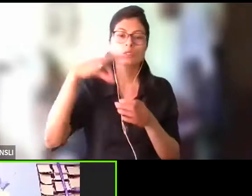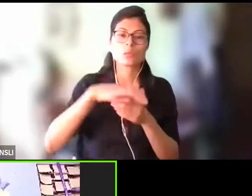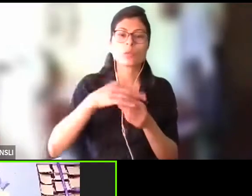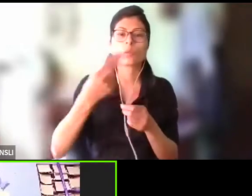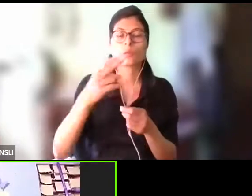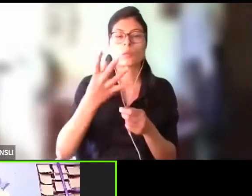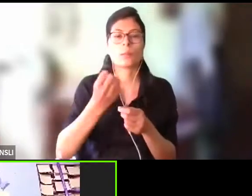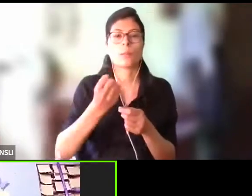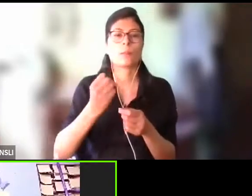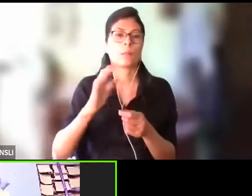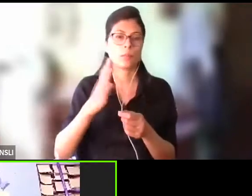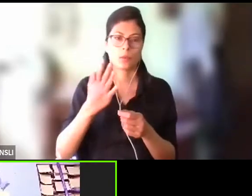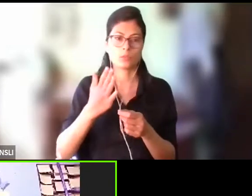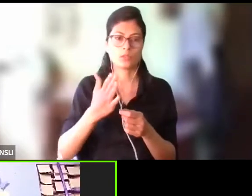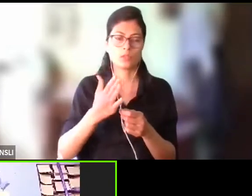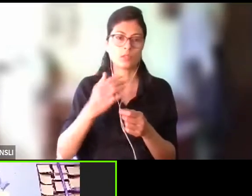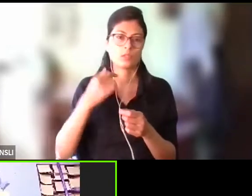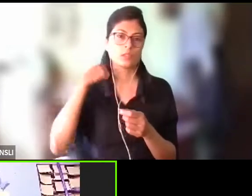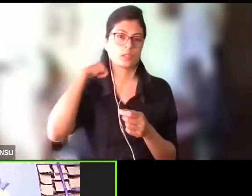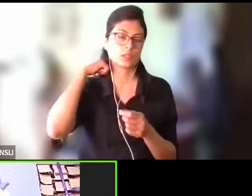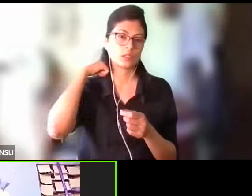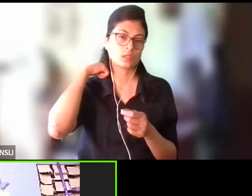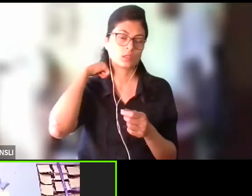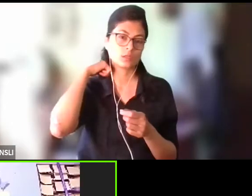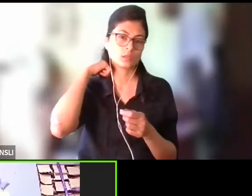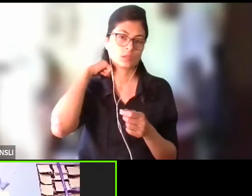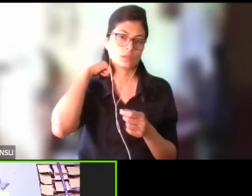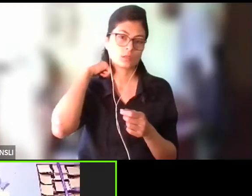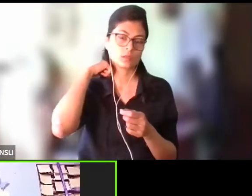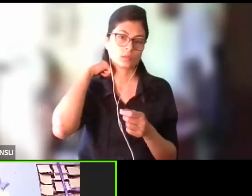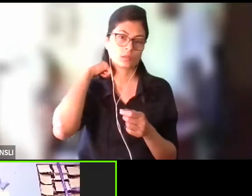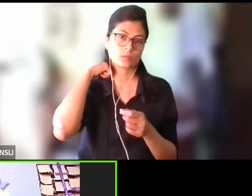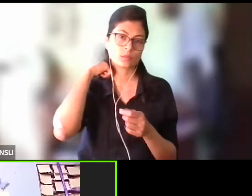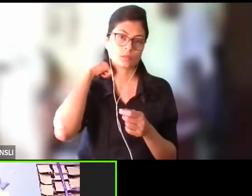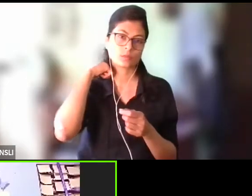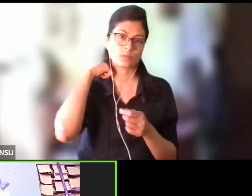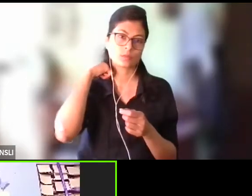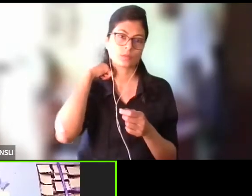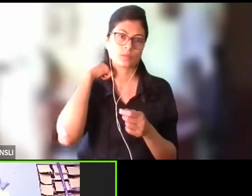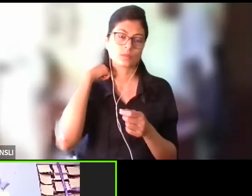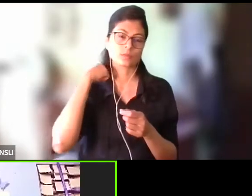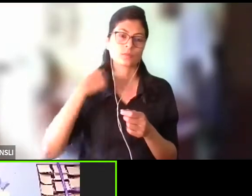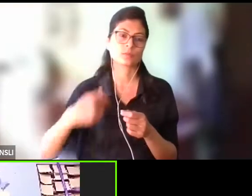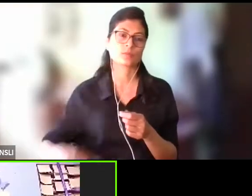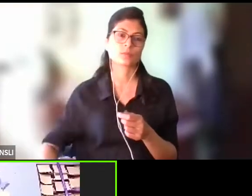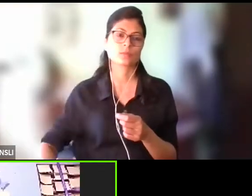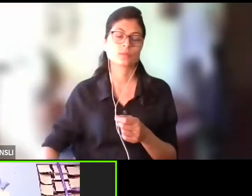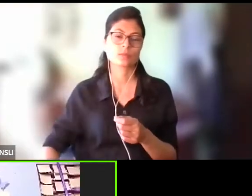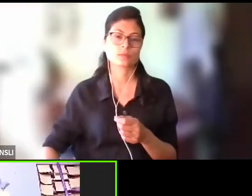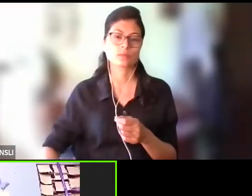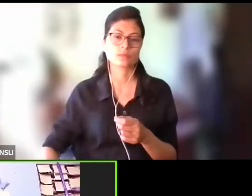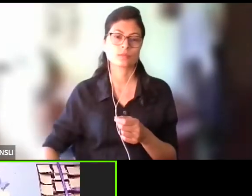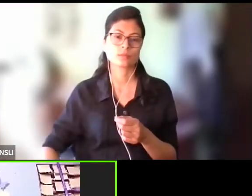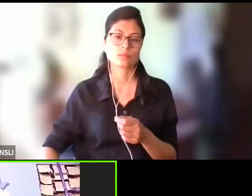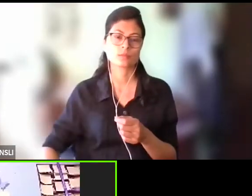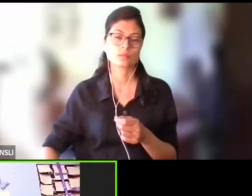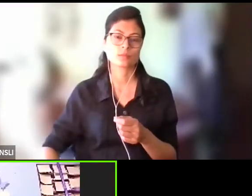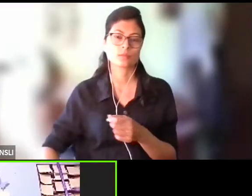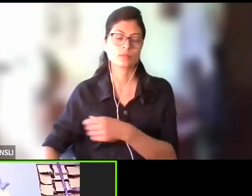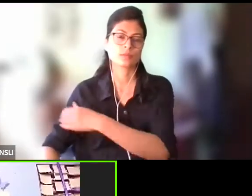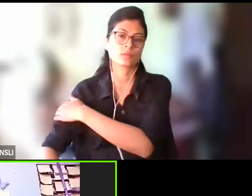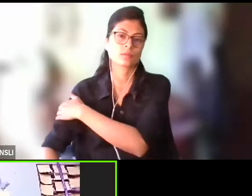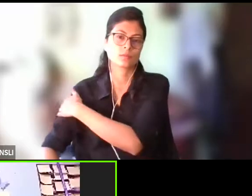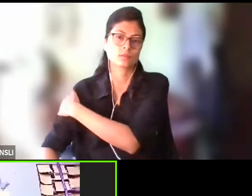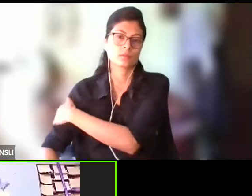that relate to the forest, such as a current project that was ongoing